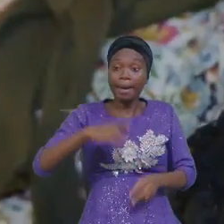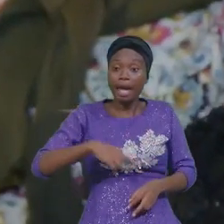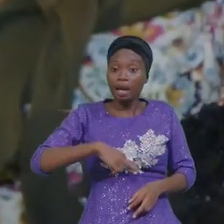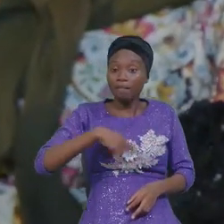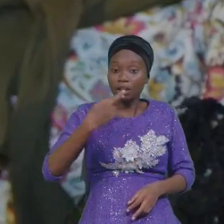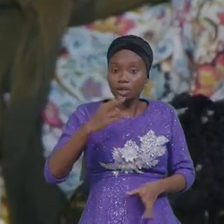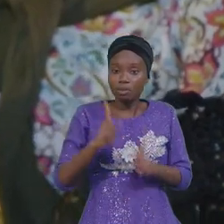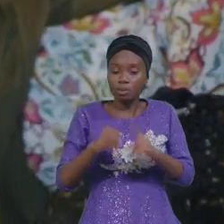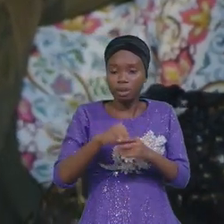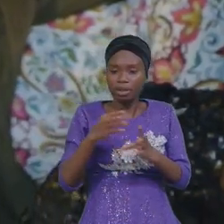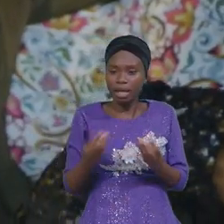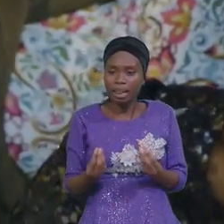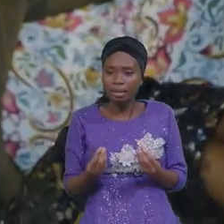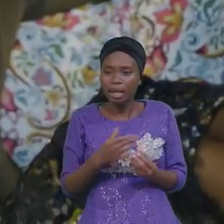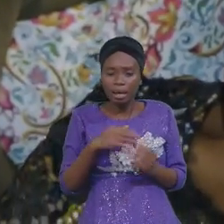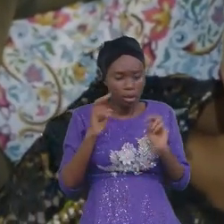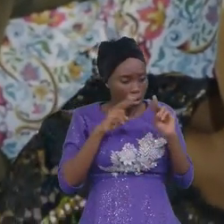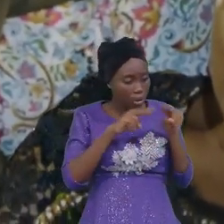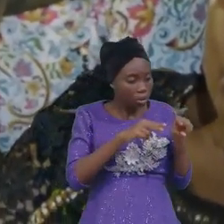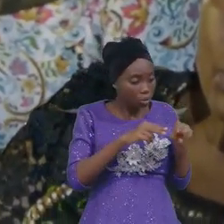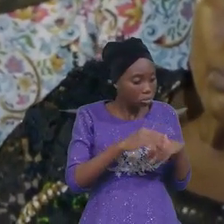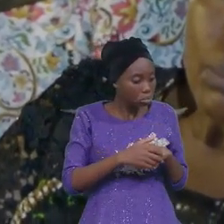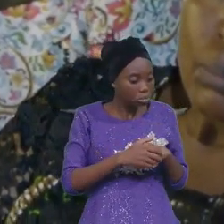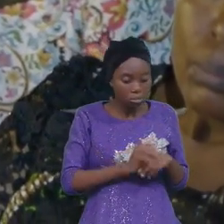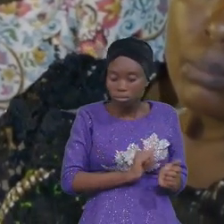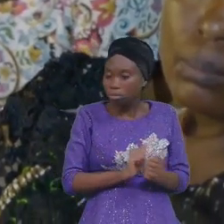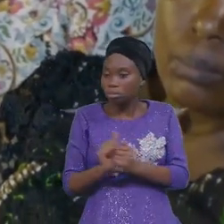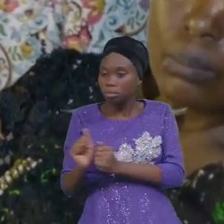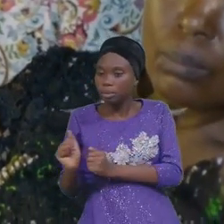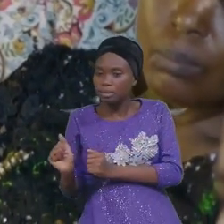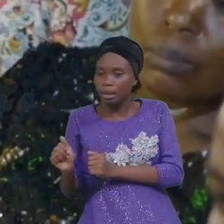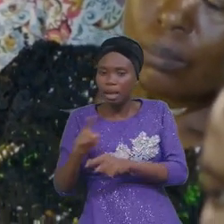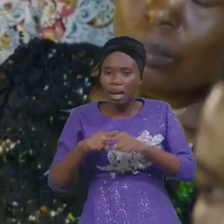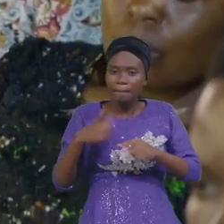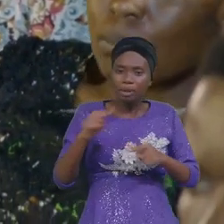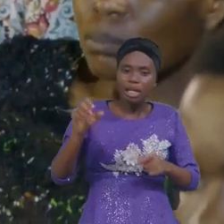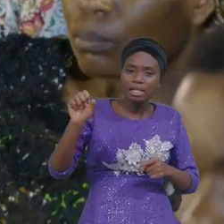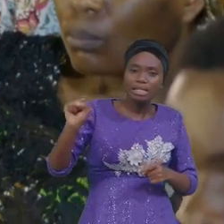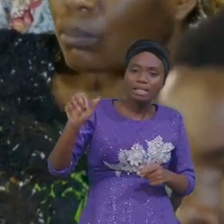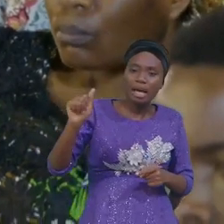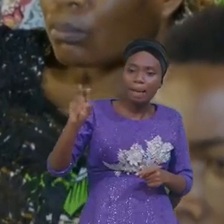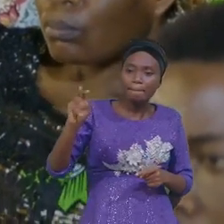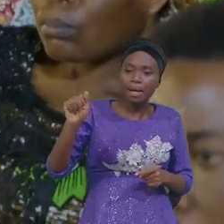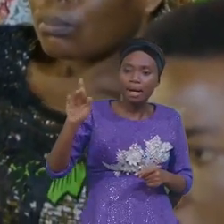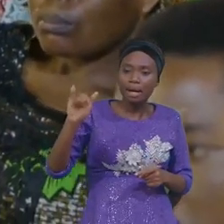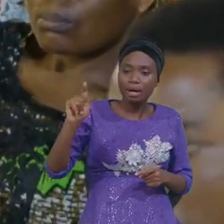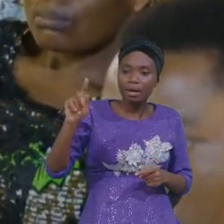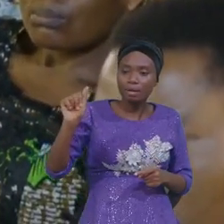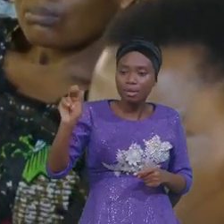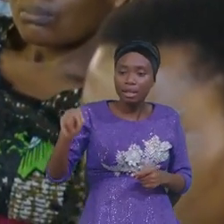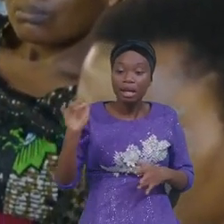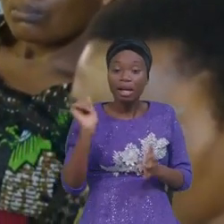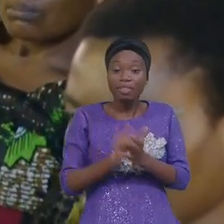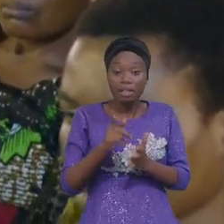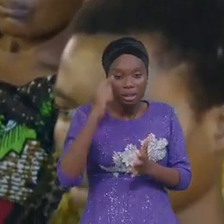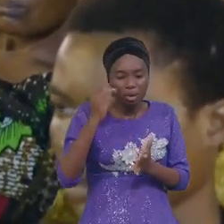in the land looked at him and passed by. But the Samaritans that they thought were bad people, they were better than